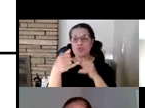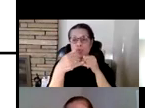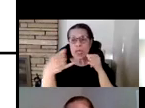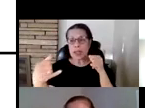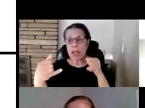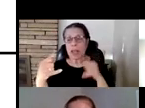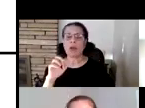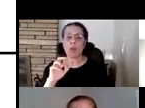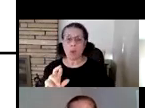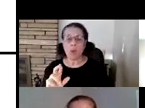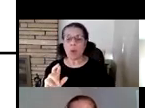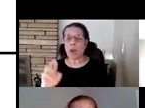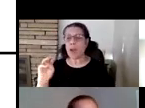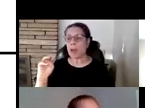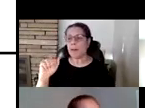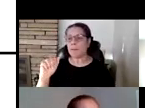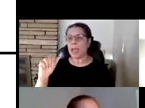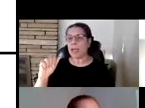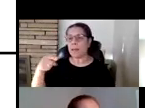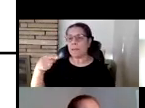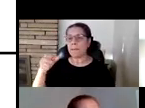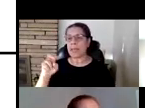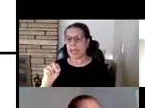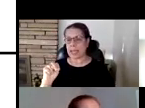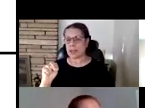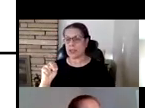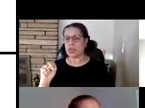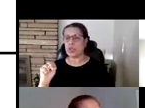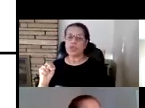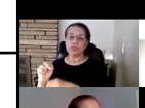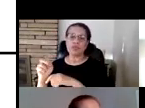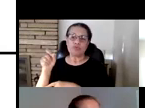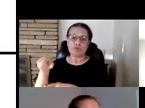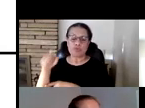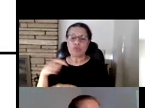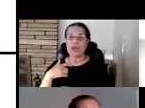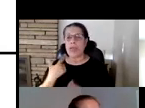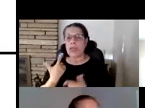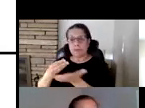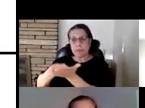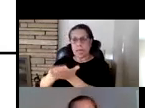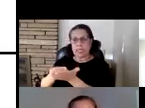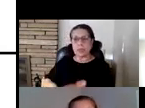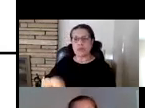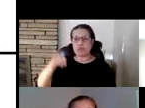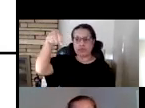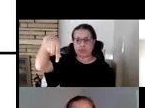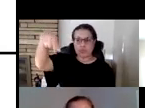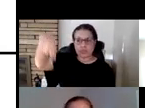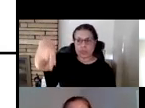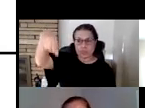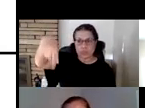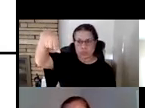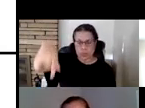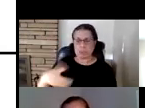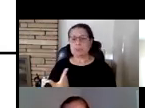the Mattapan trolley. When they get on, they're putting cash into the fare box at that point in time. And we know